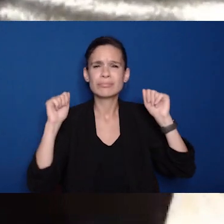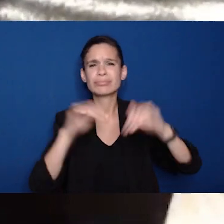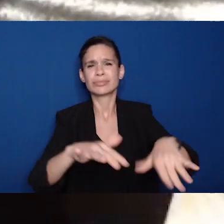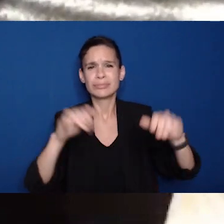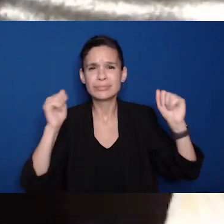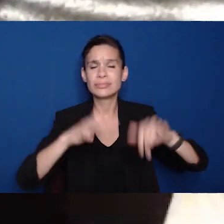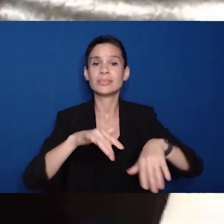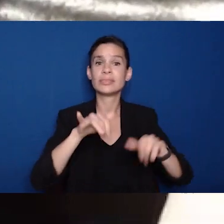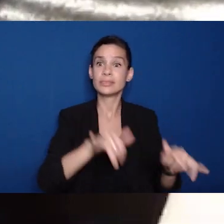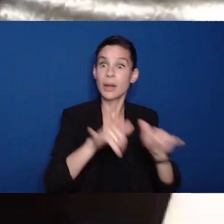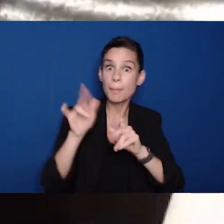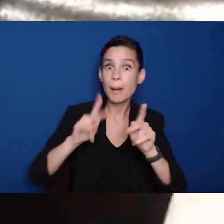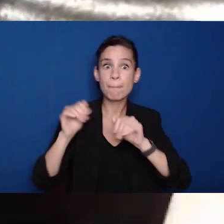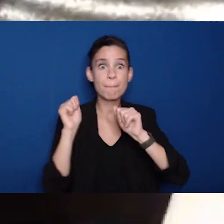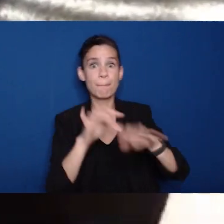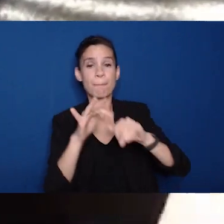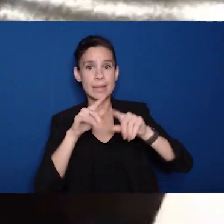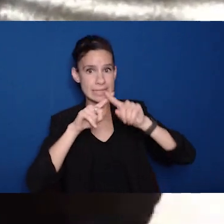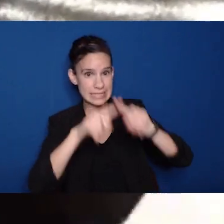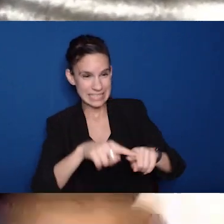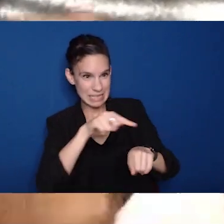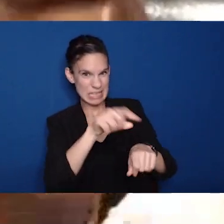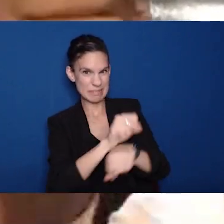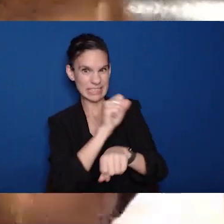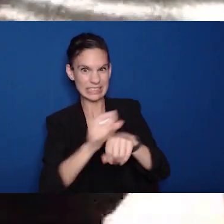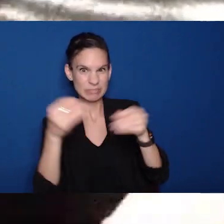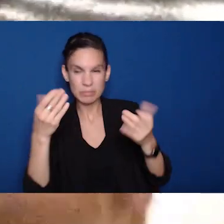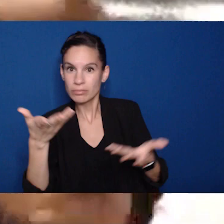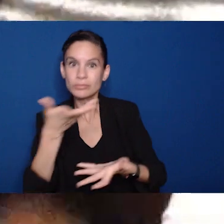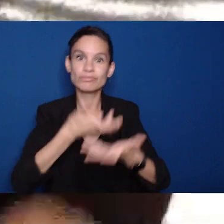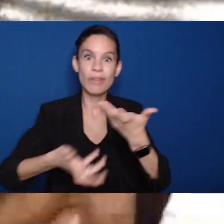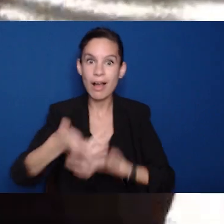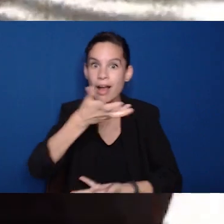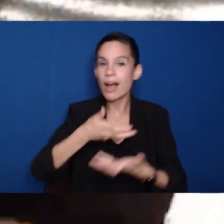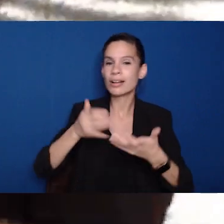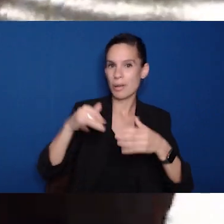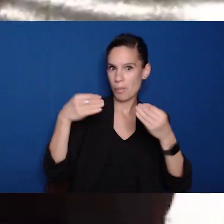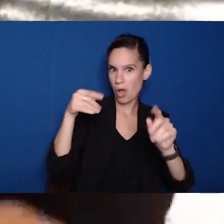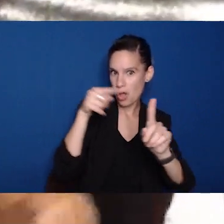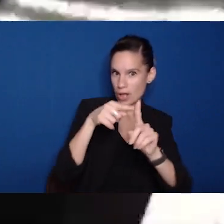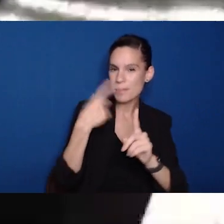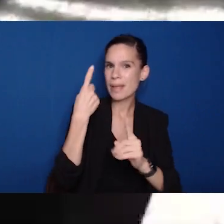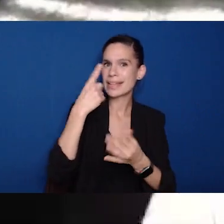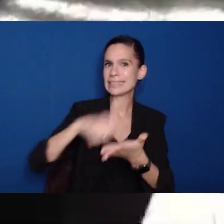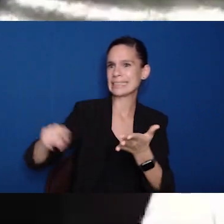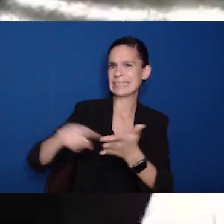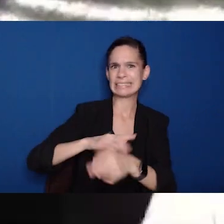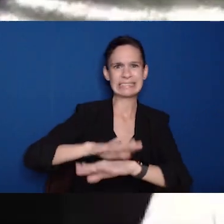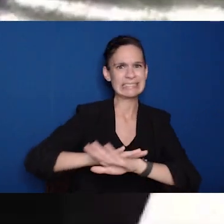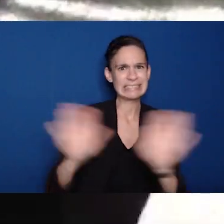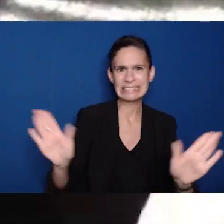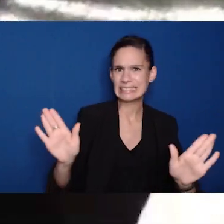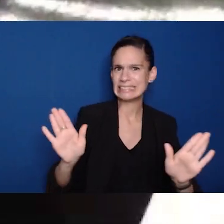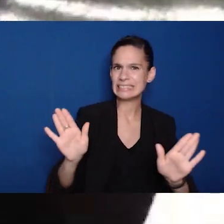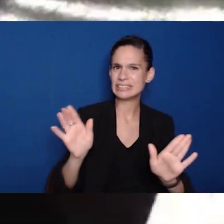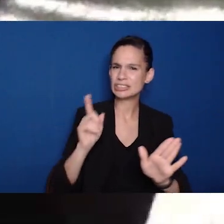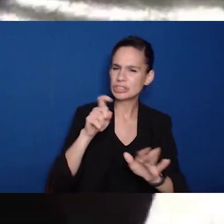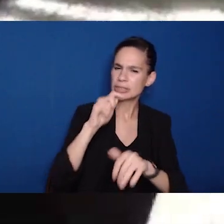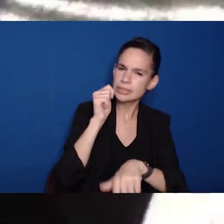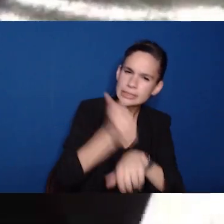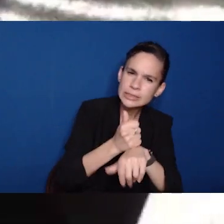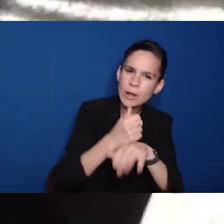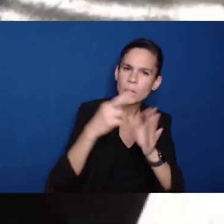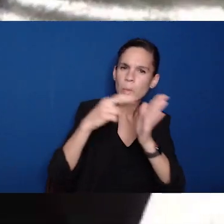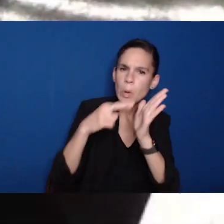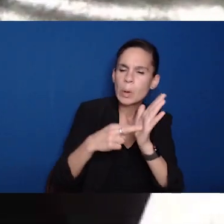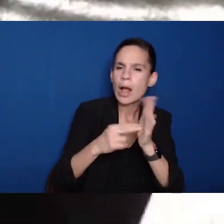people who live in that area and thousands of people who depend upon the business and trade that comes out of that place. But so the only criticism is that maybe it just still needs a bit